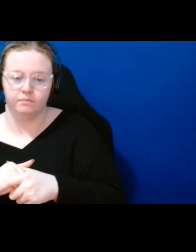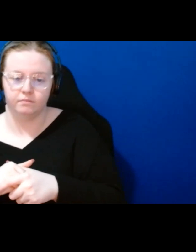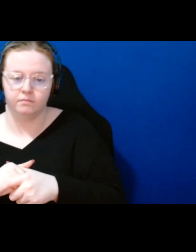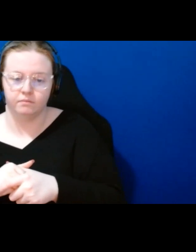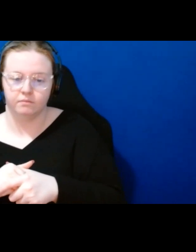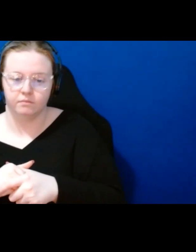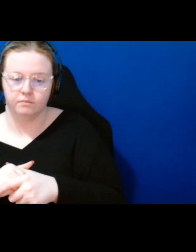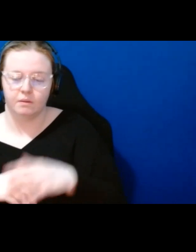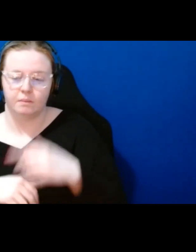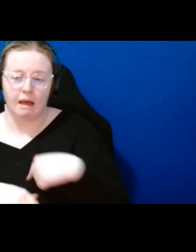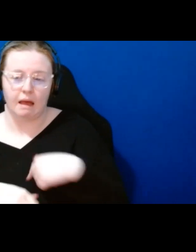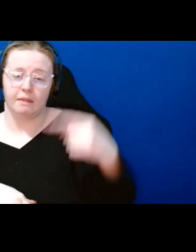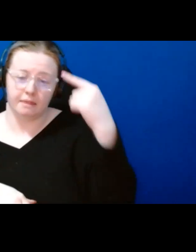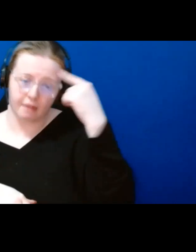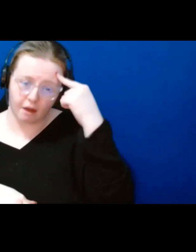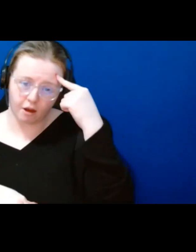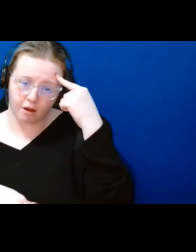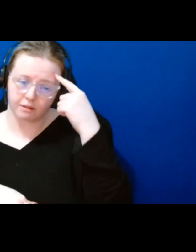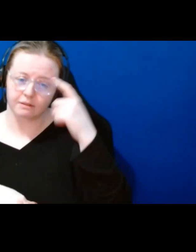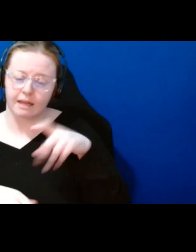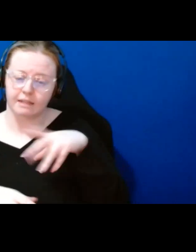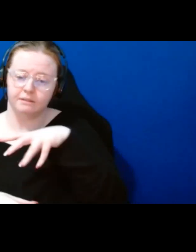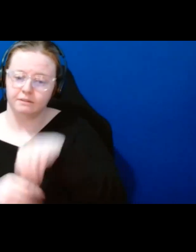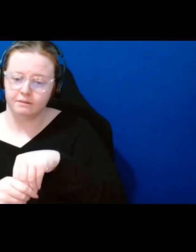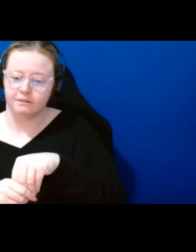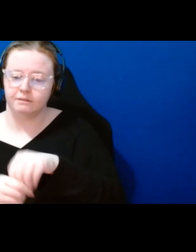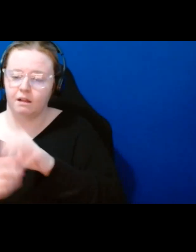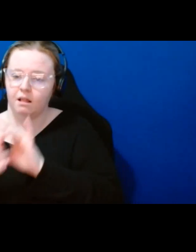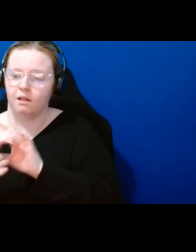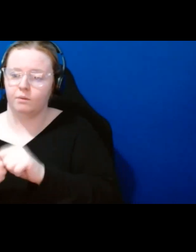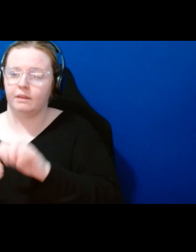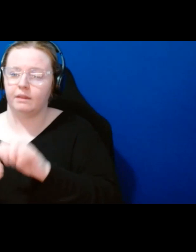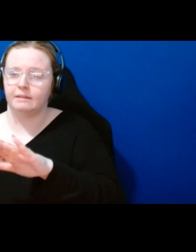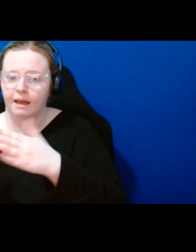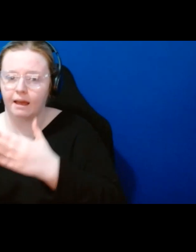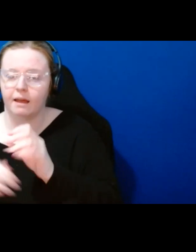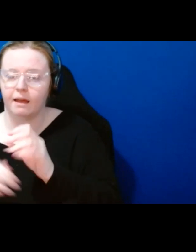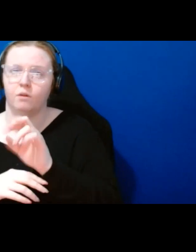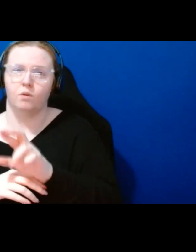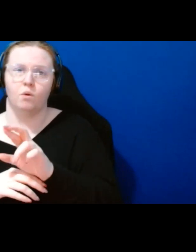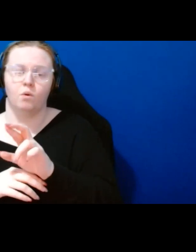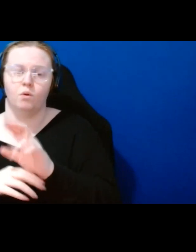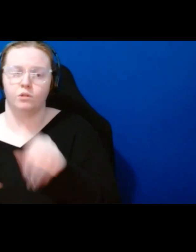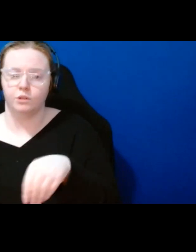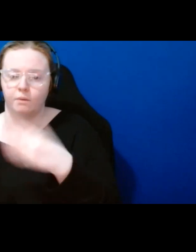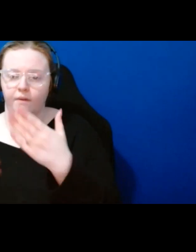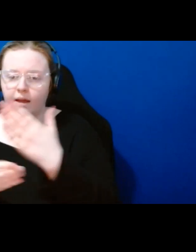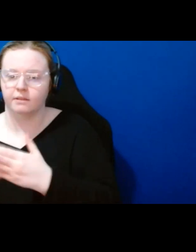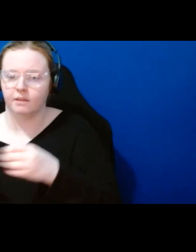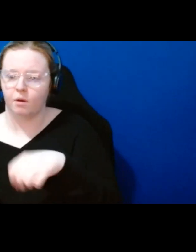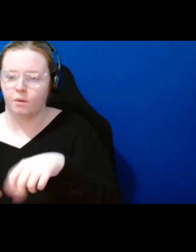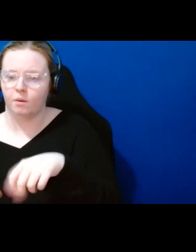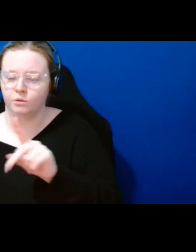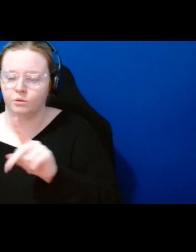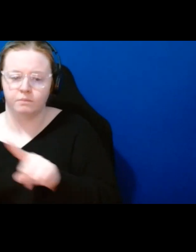or less like really wholly aligned with like the town or whoever in order to bring some of these opportunities. But like, I found this